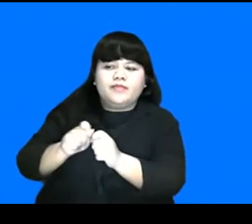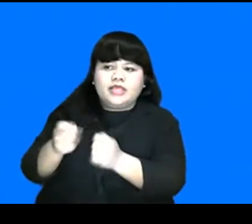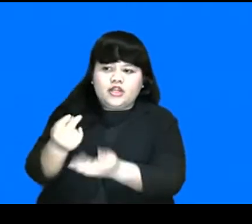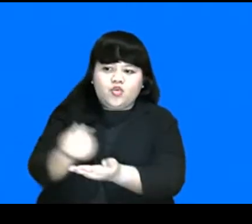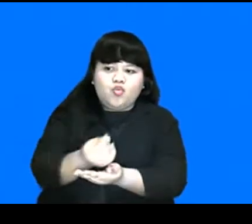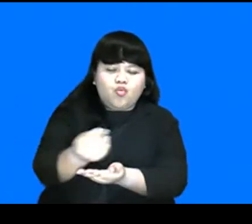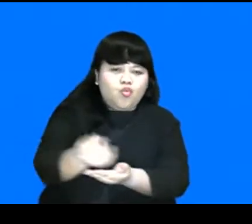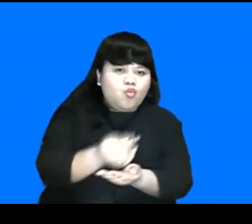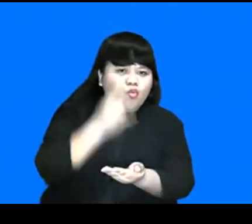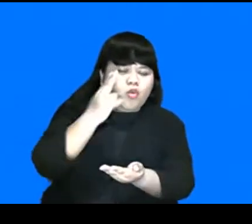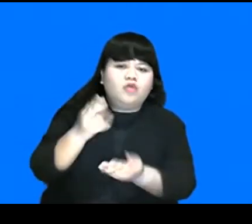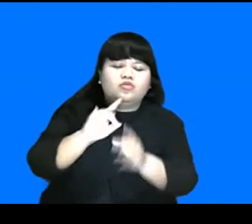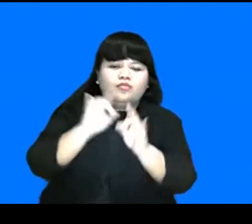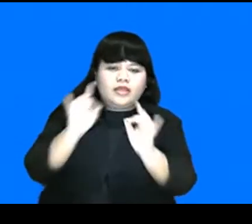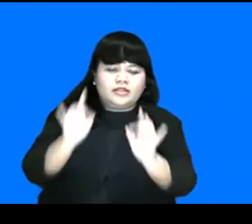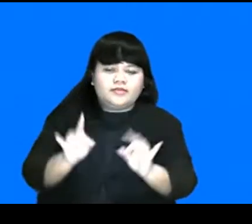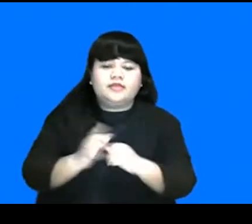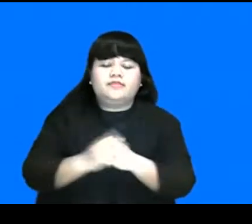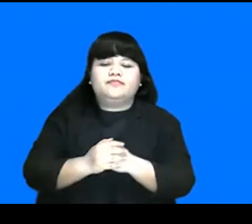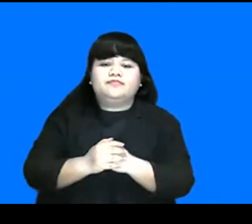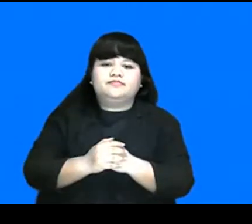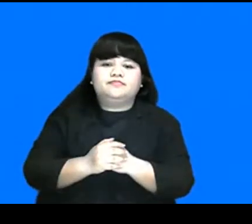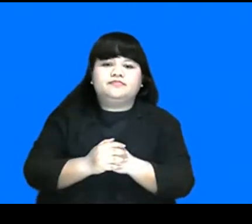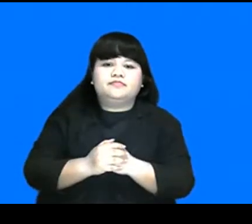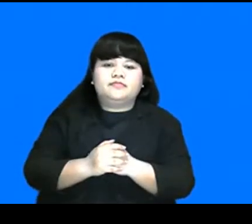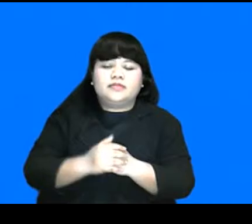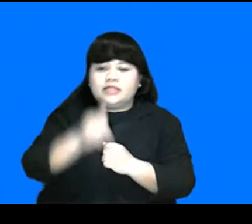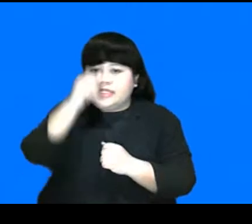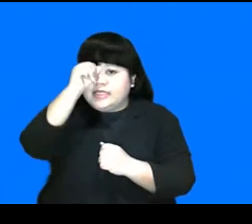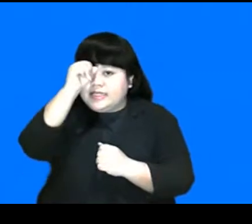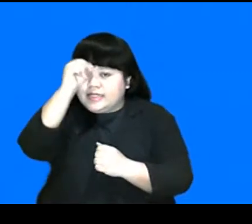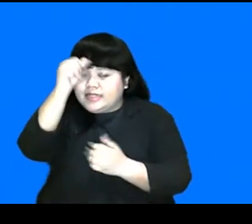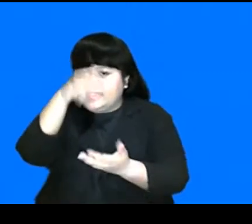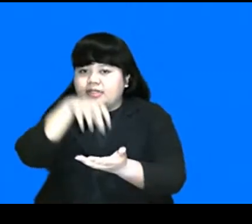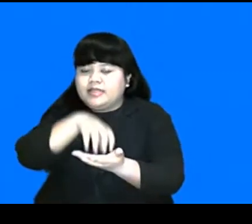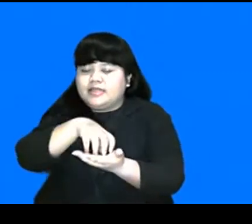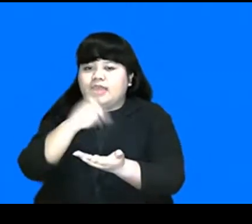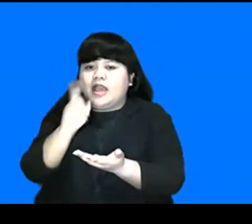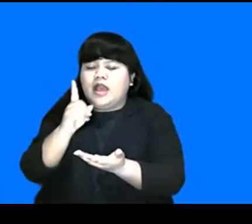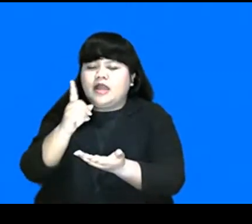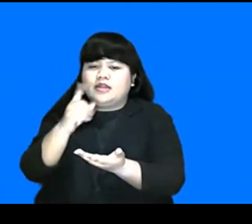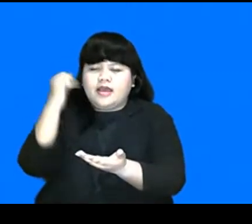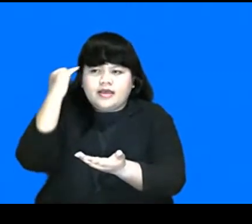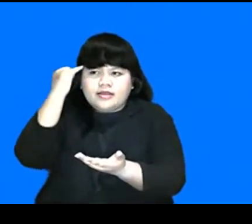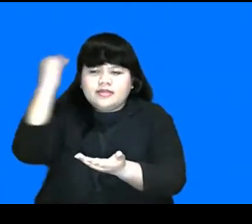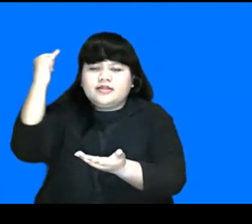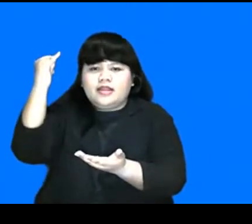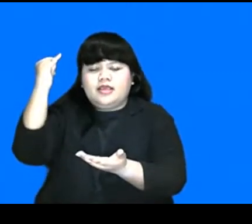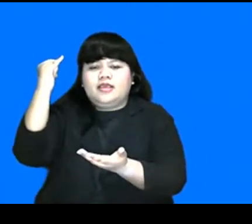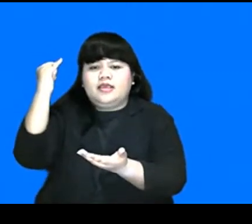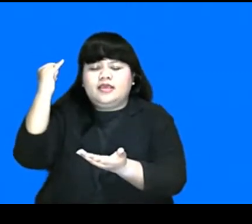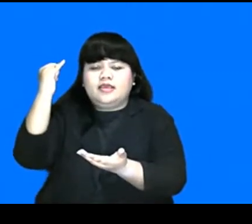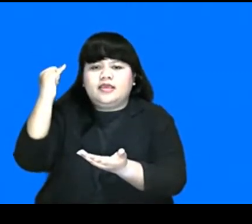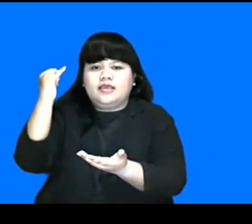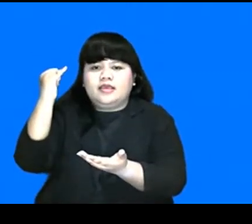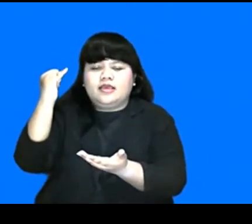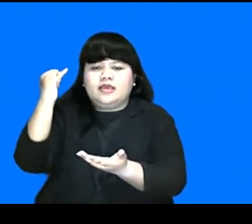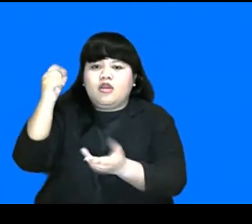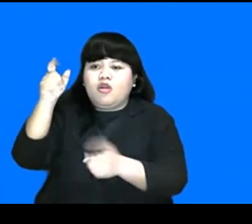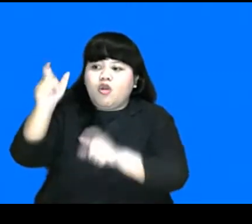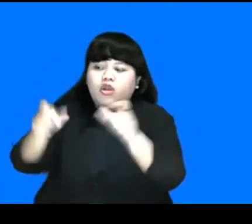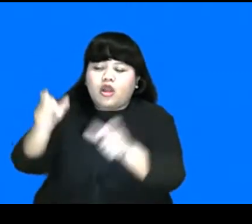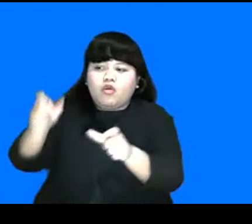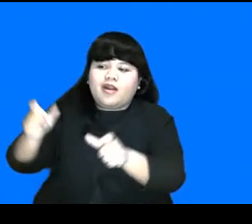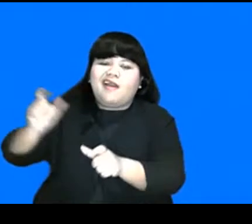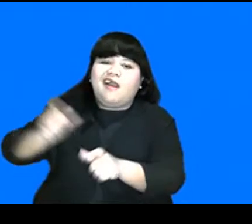In India, we have this whole idea that the rich or even corporations hold